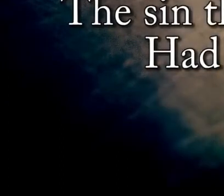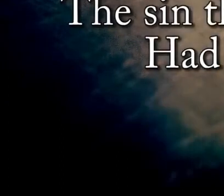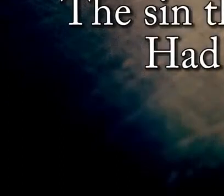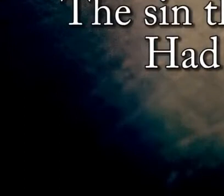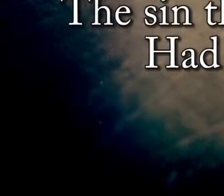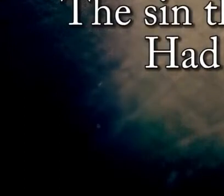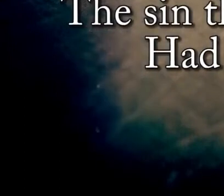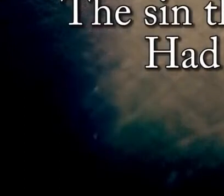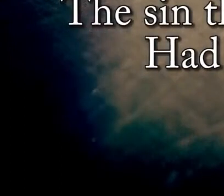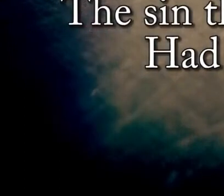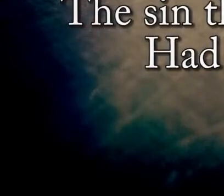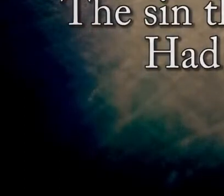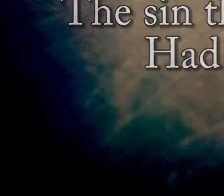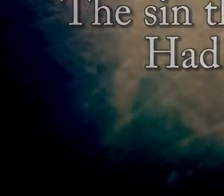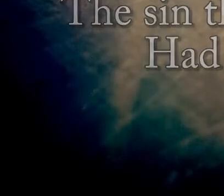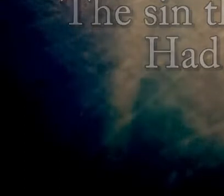to the